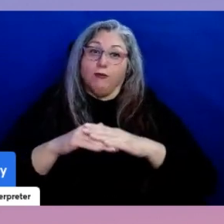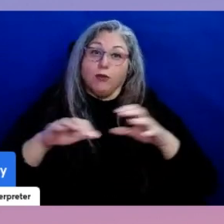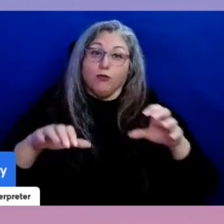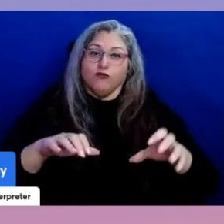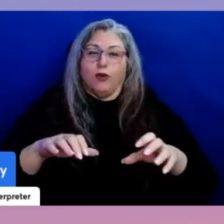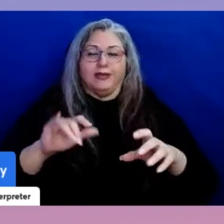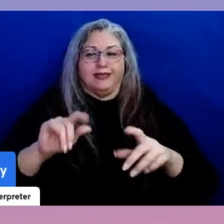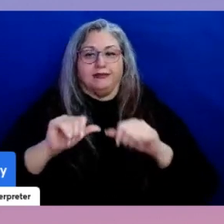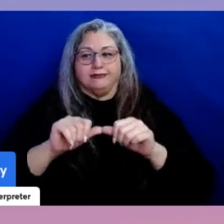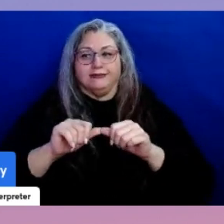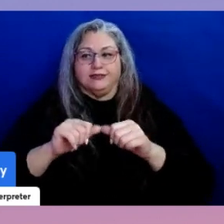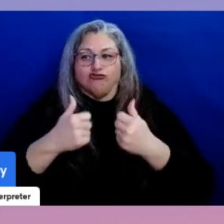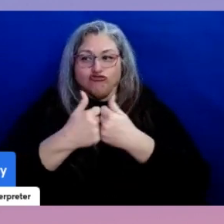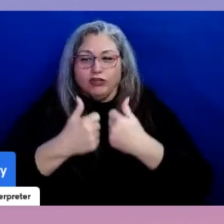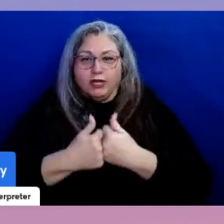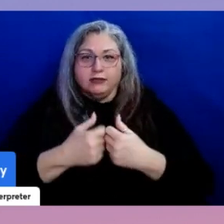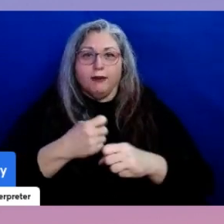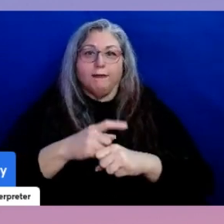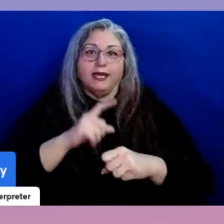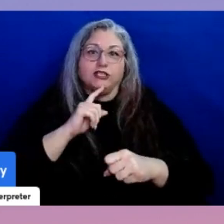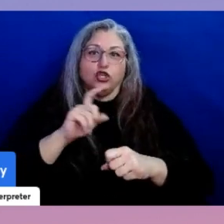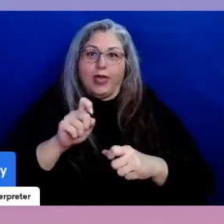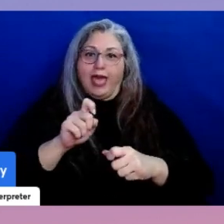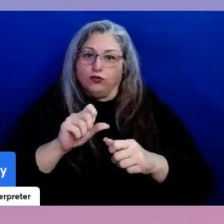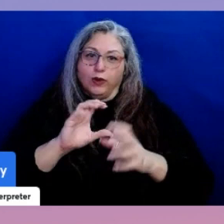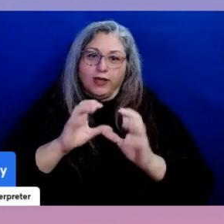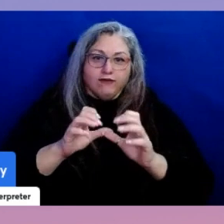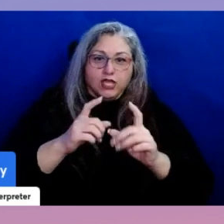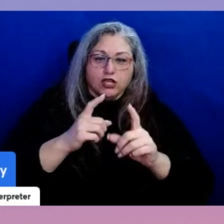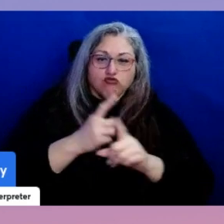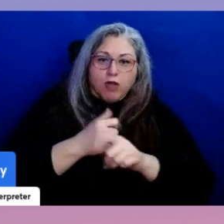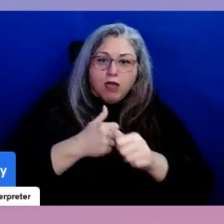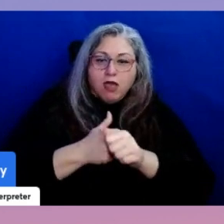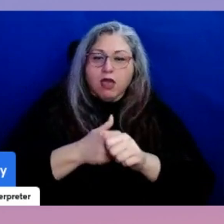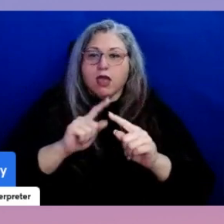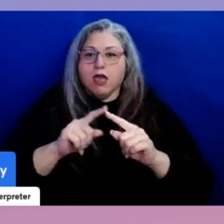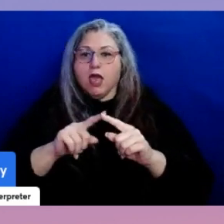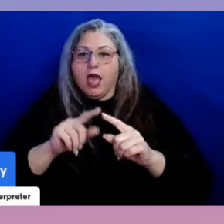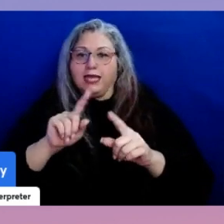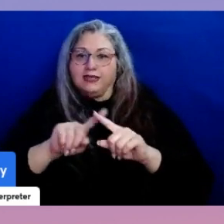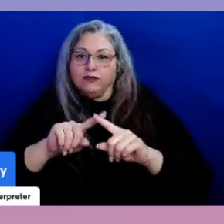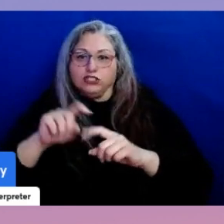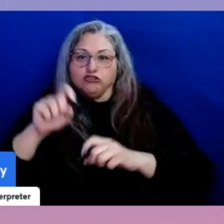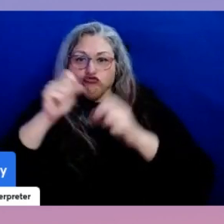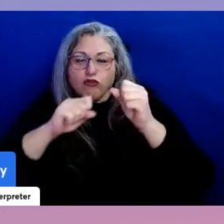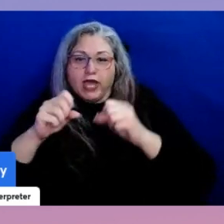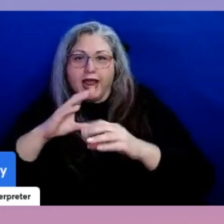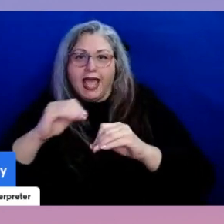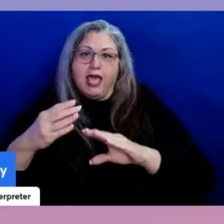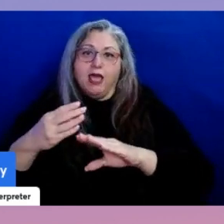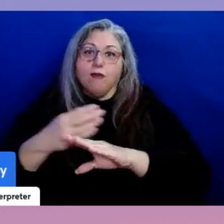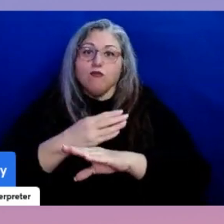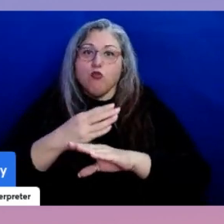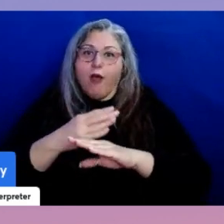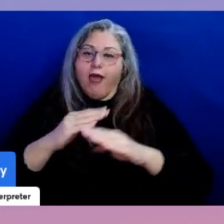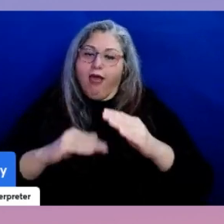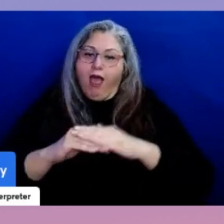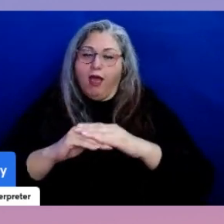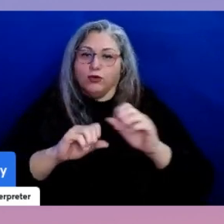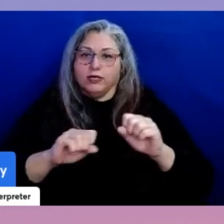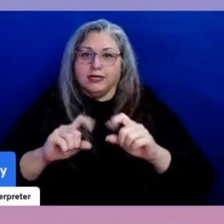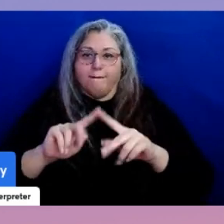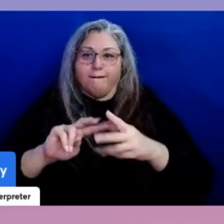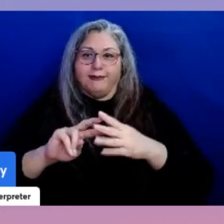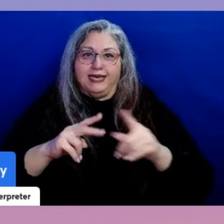tuning database configurations, indexing strategies, and query optimization. Balancing the trade-offs between read and